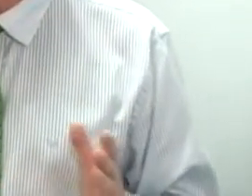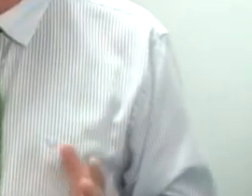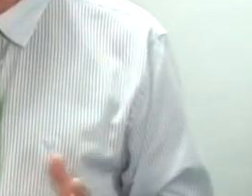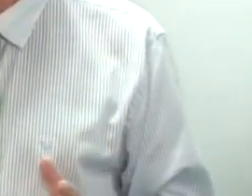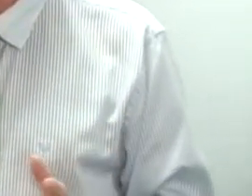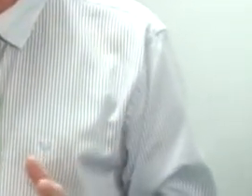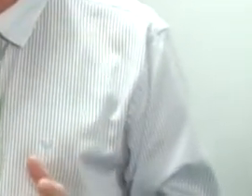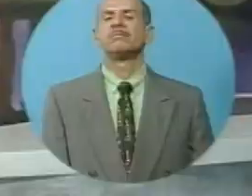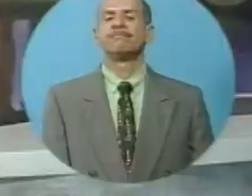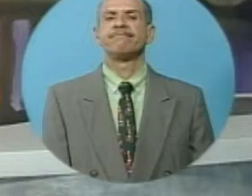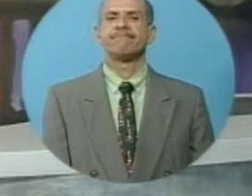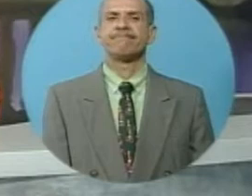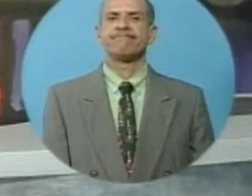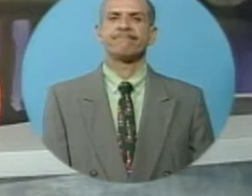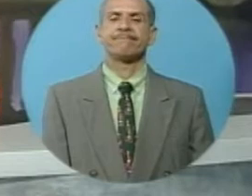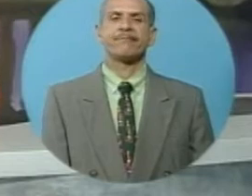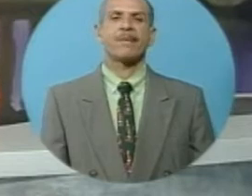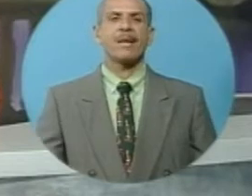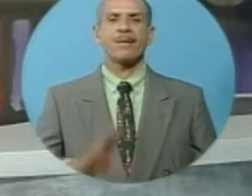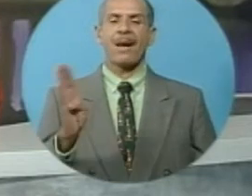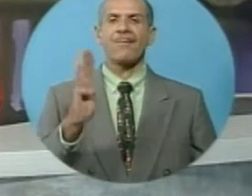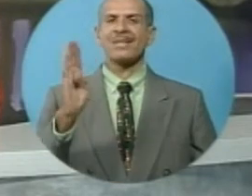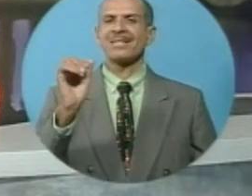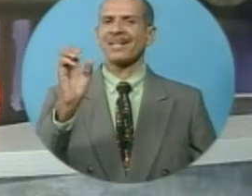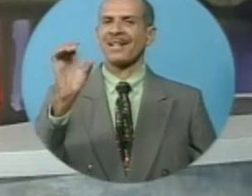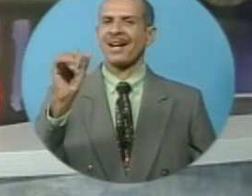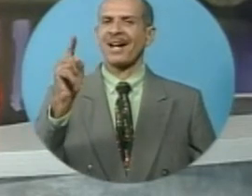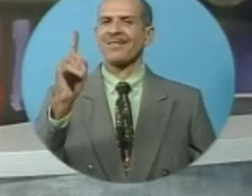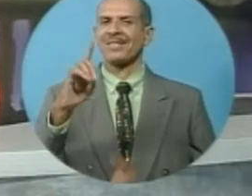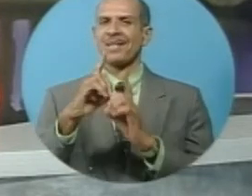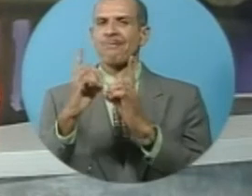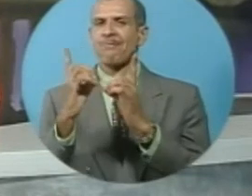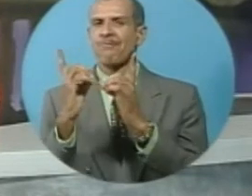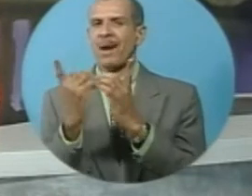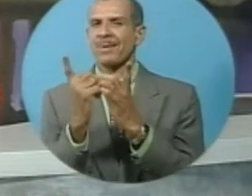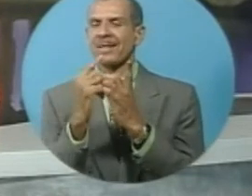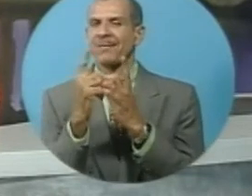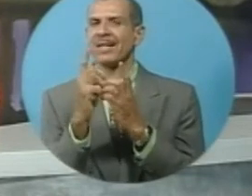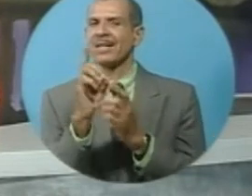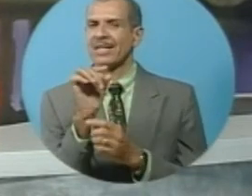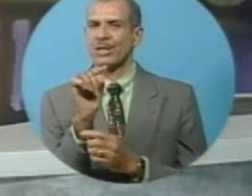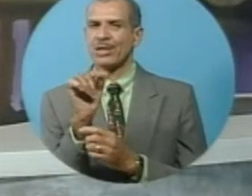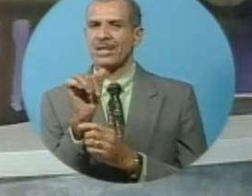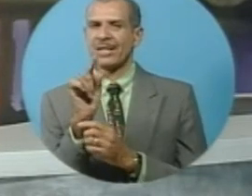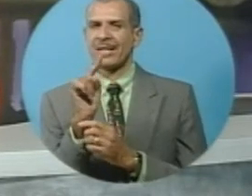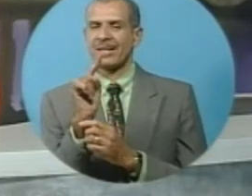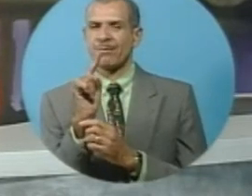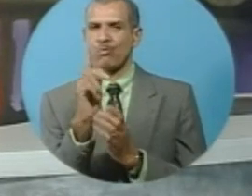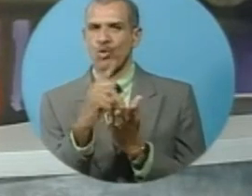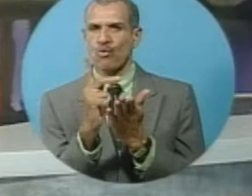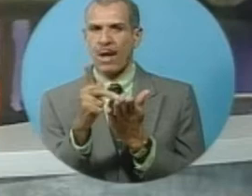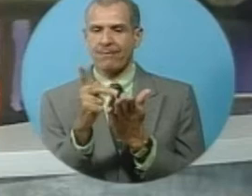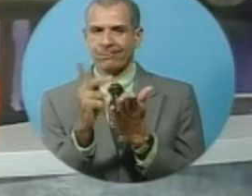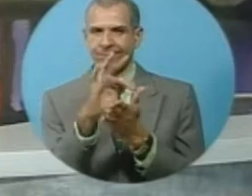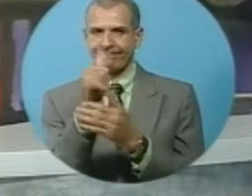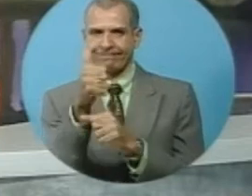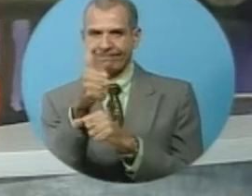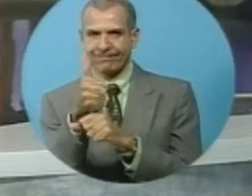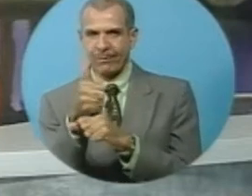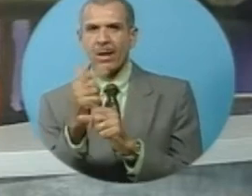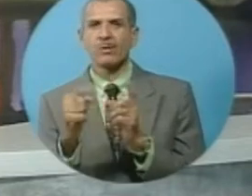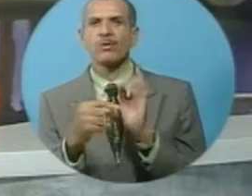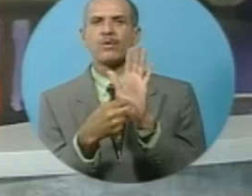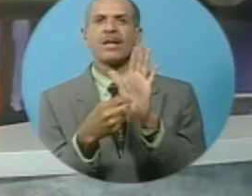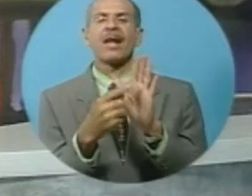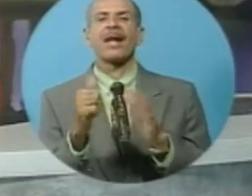starting up period. And the Barbados Archives Department is putting a digitization program in place. This was revealed by Acting